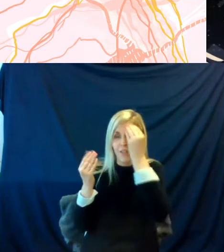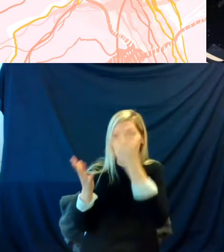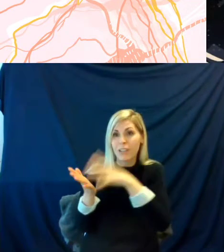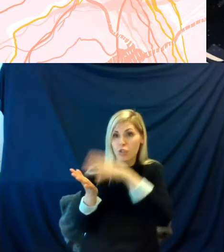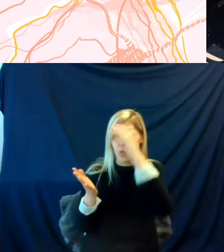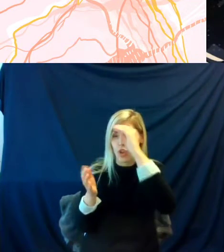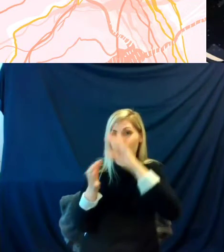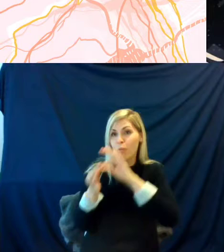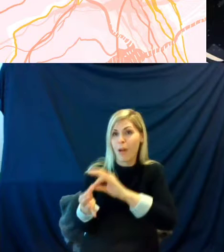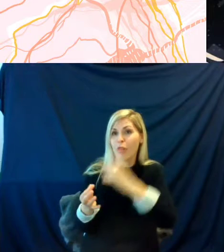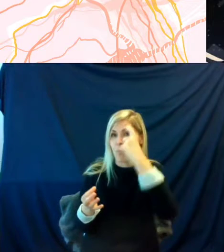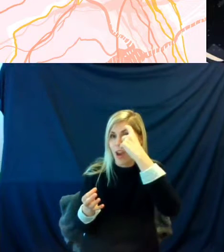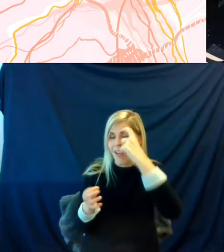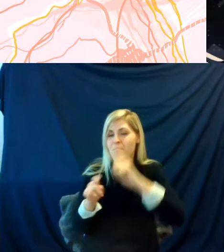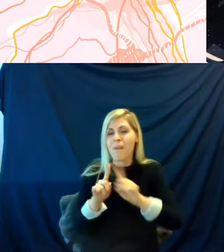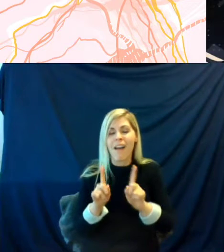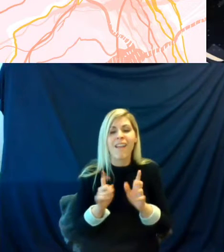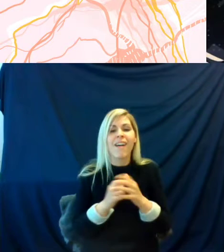brain, but the answer is that